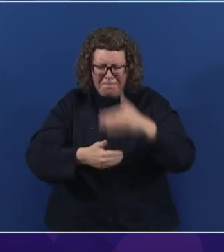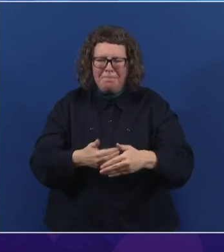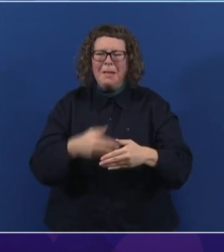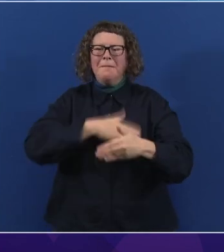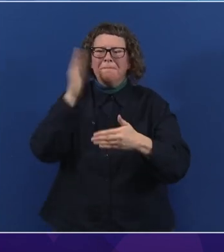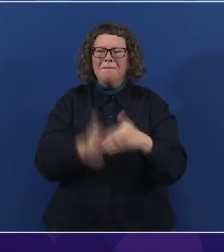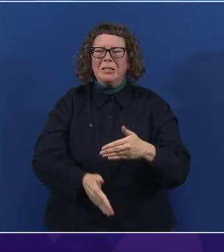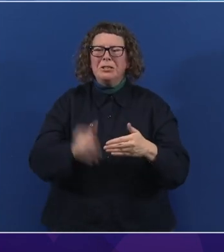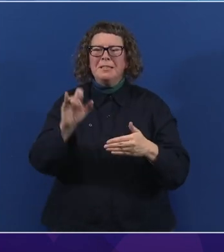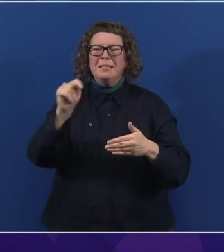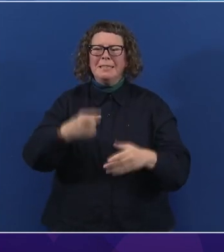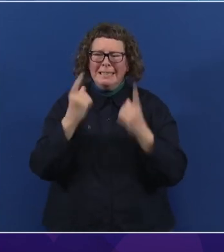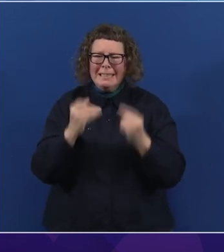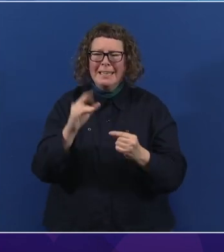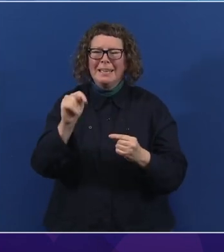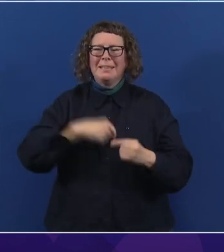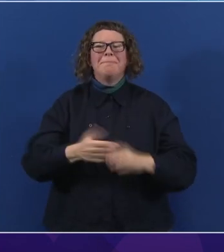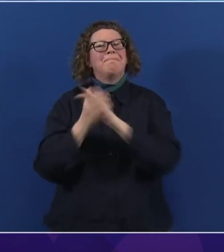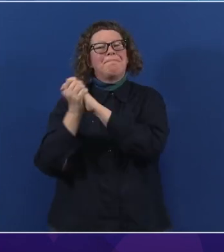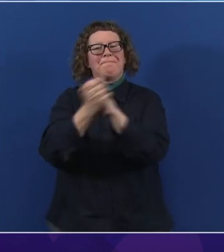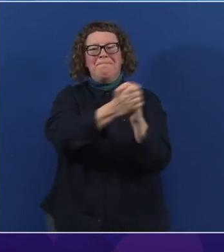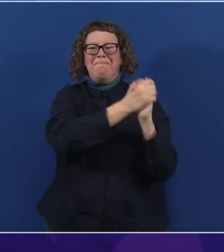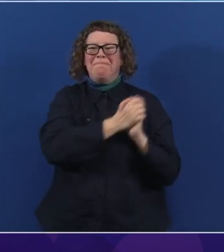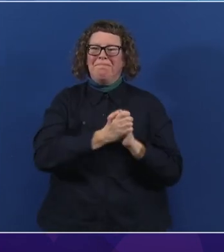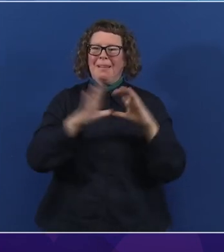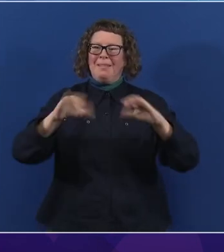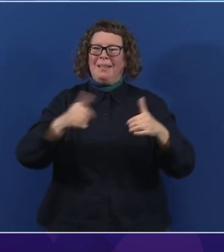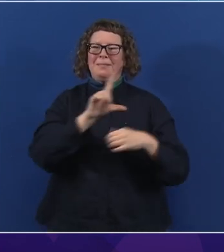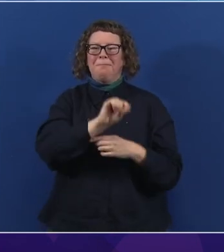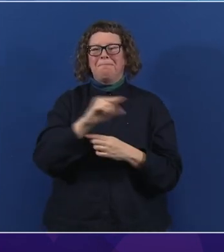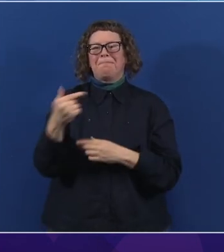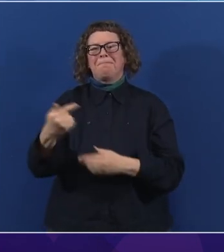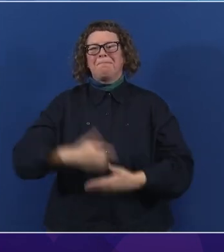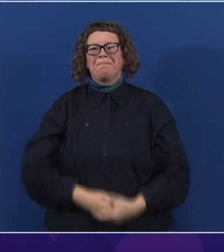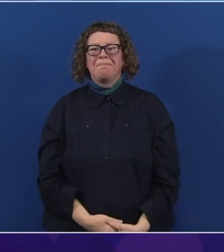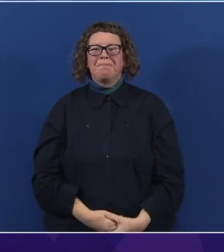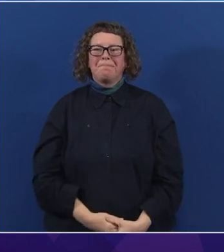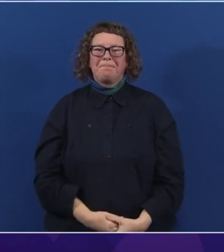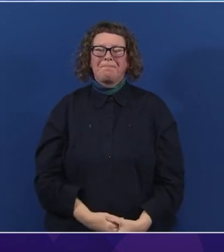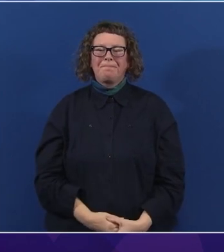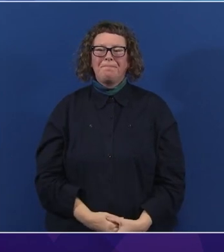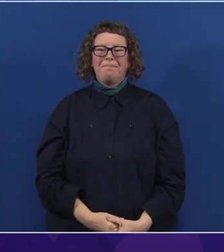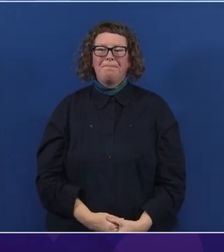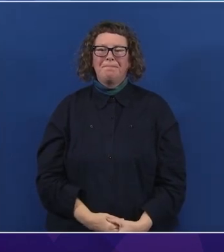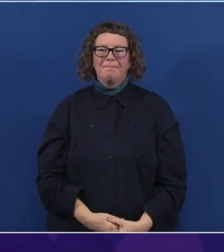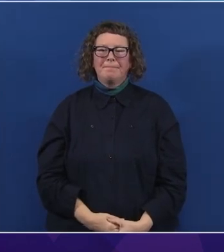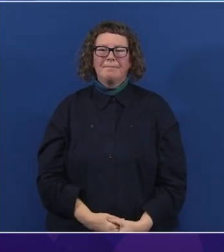Have a wonderful day and congratulations, class of 2021.